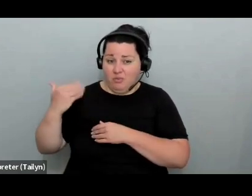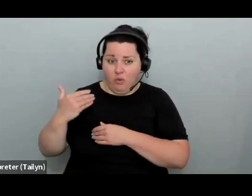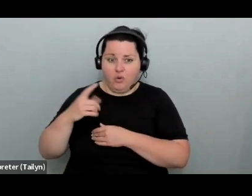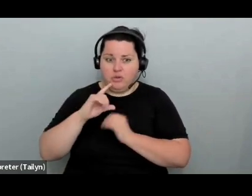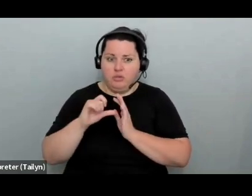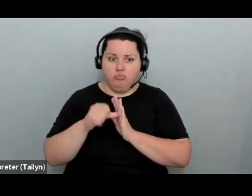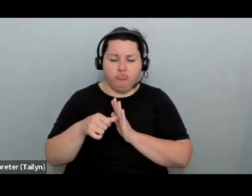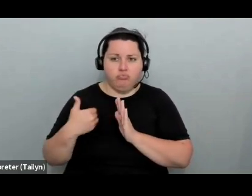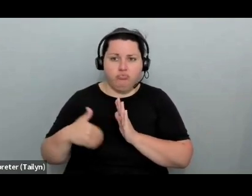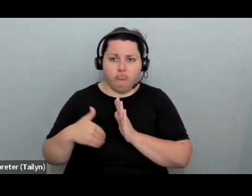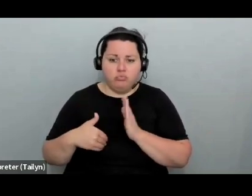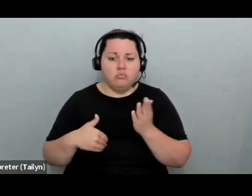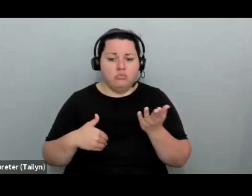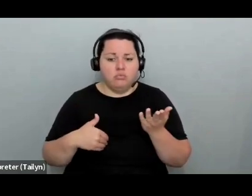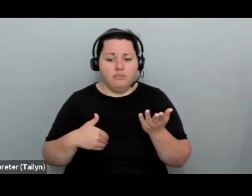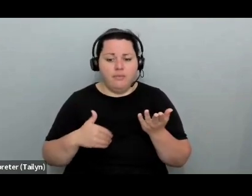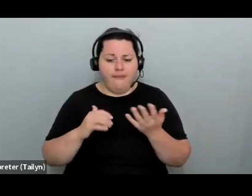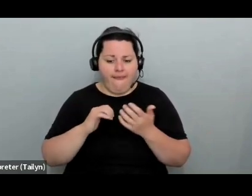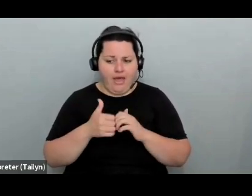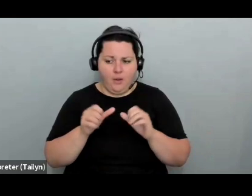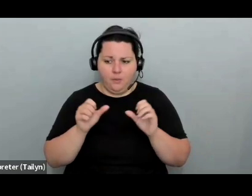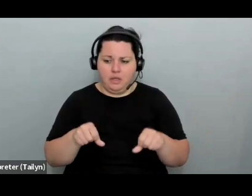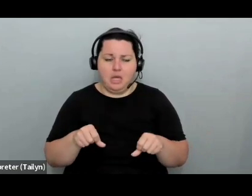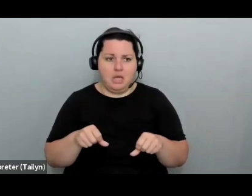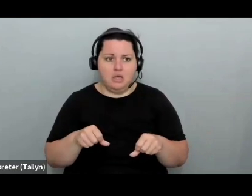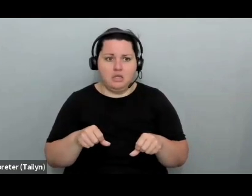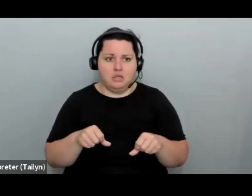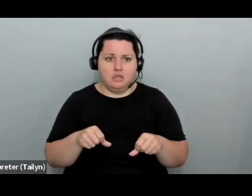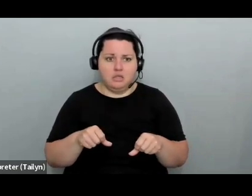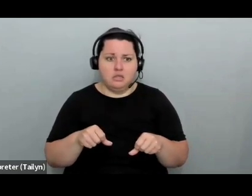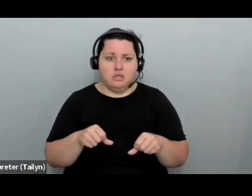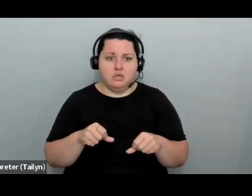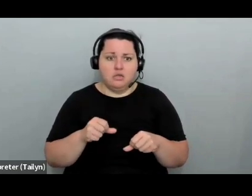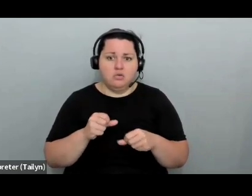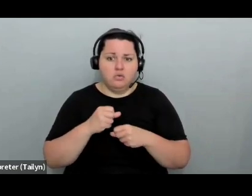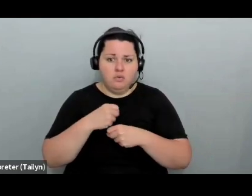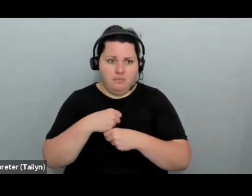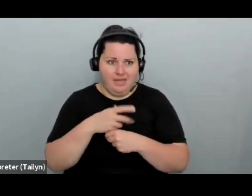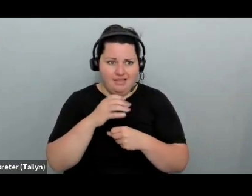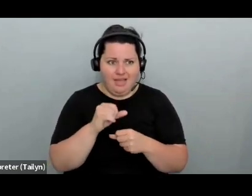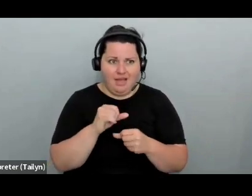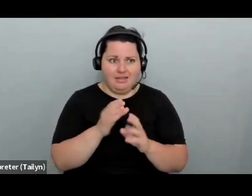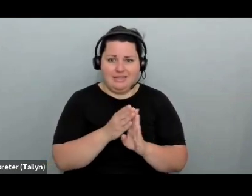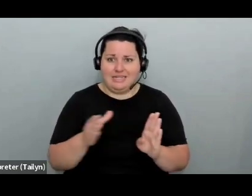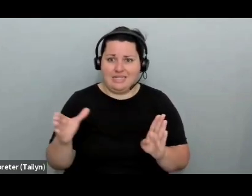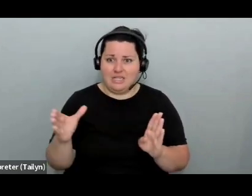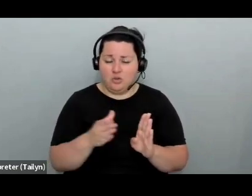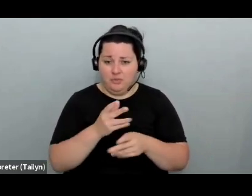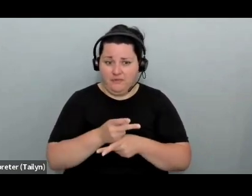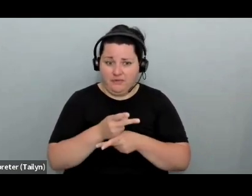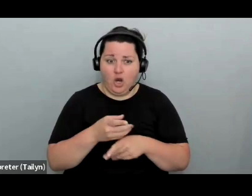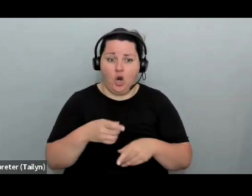highlight the importance of how do we really create this continuum of care when